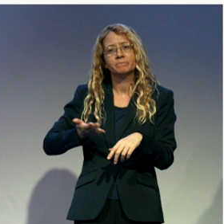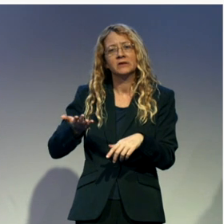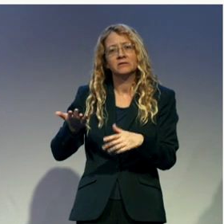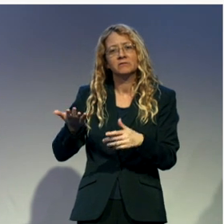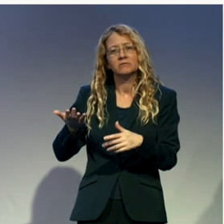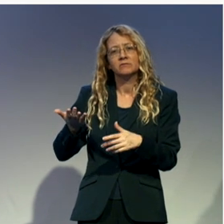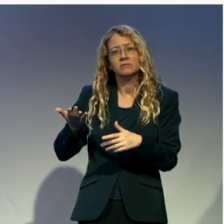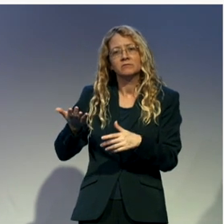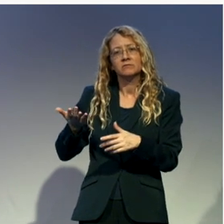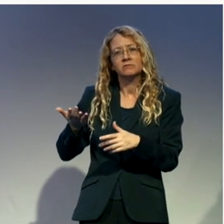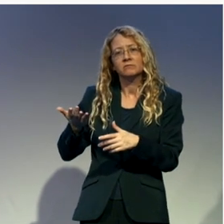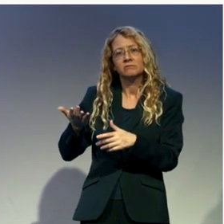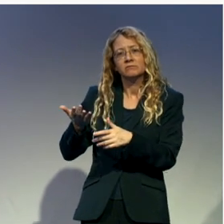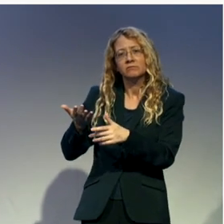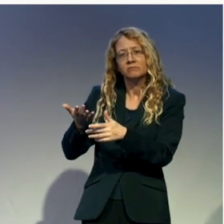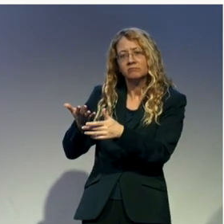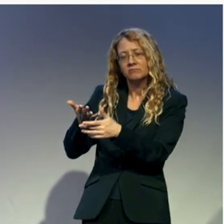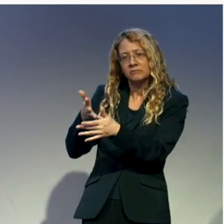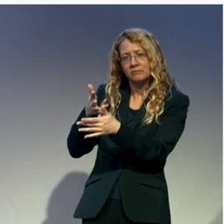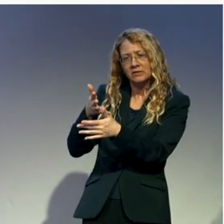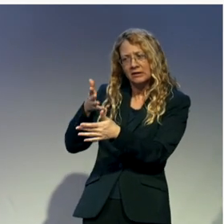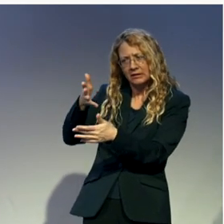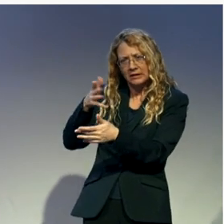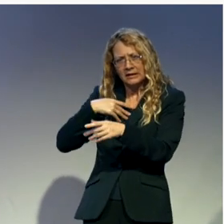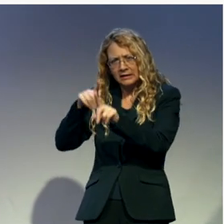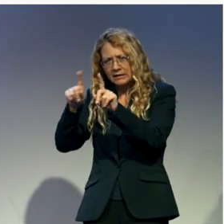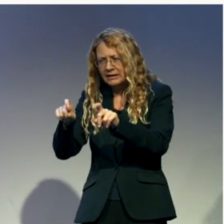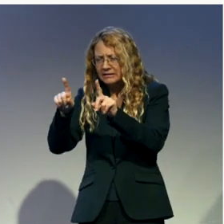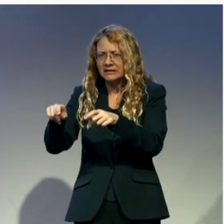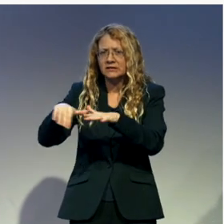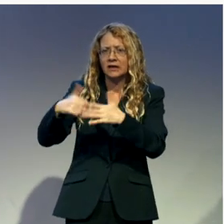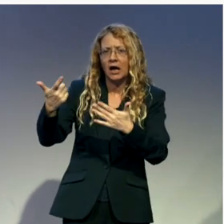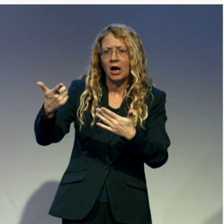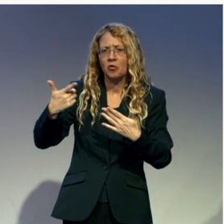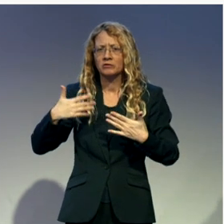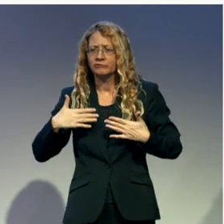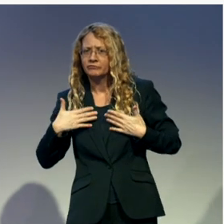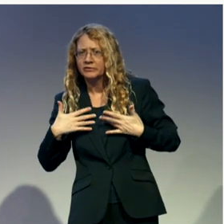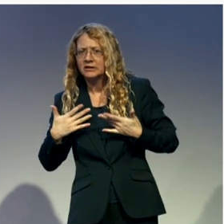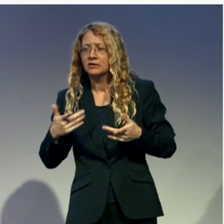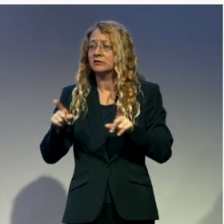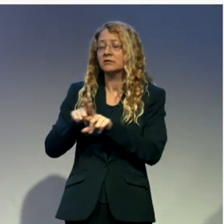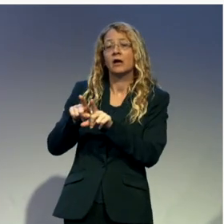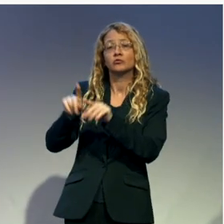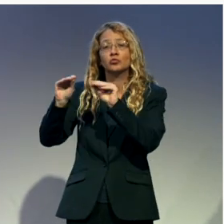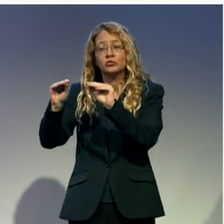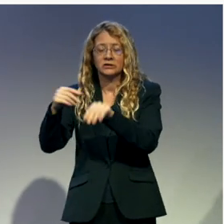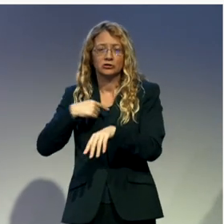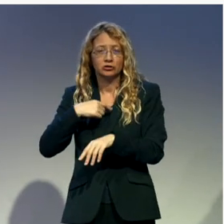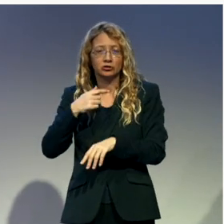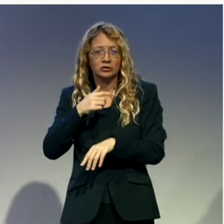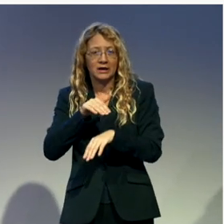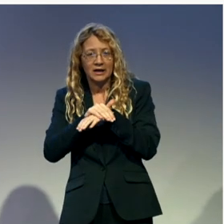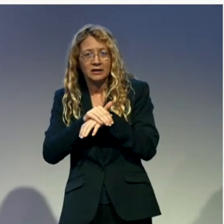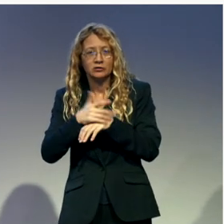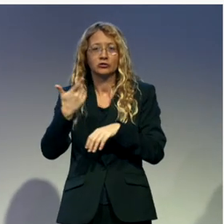criteria. We train her in English and computers, everything, but that's, being blind is the only criteria. A sighted person will